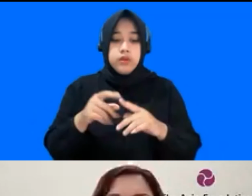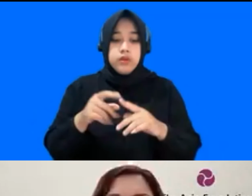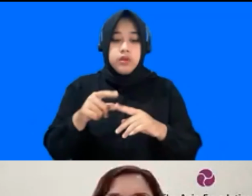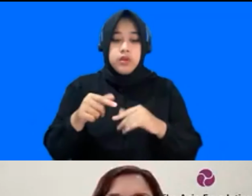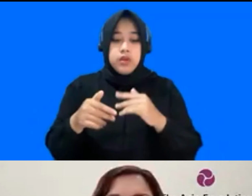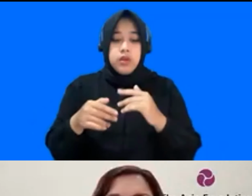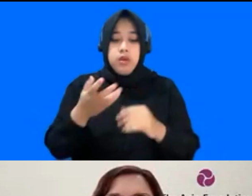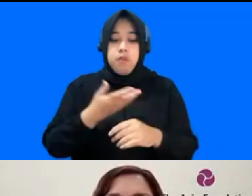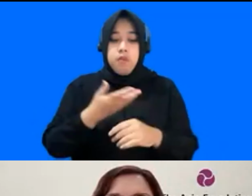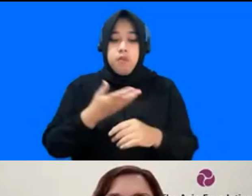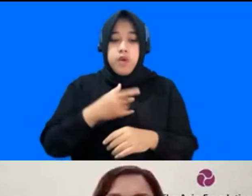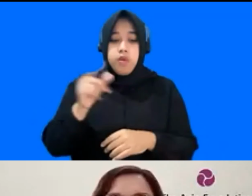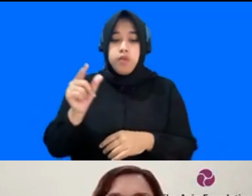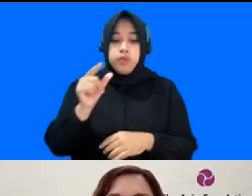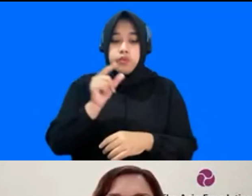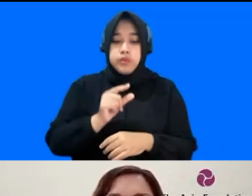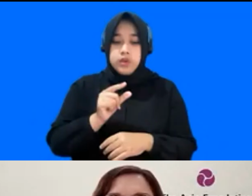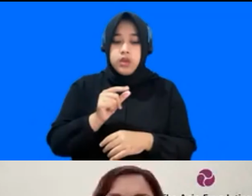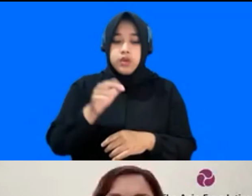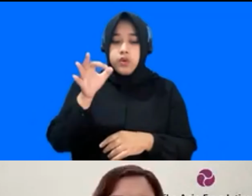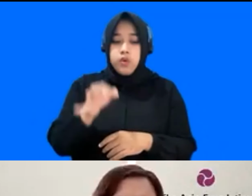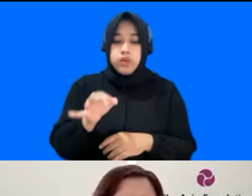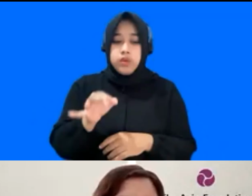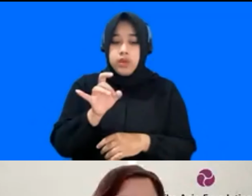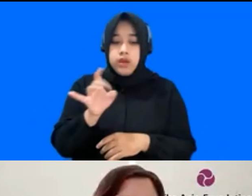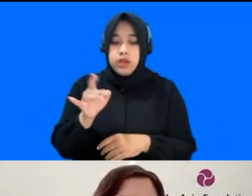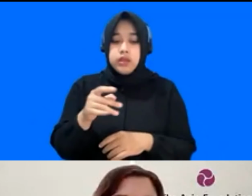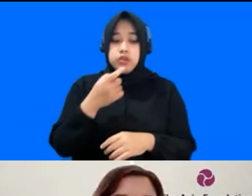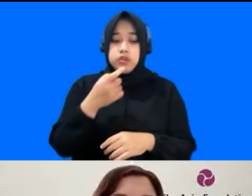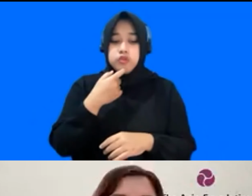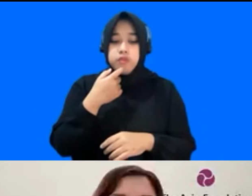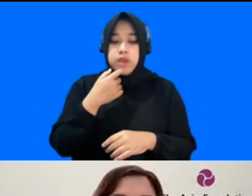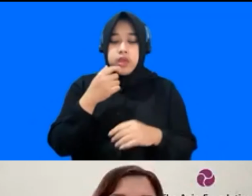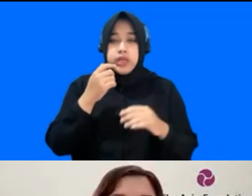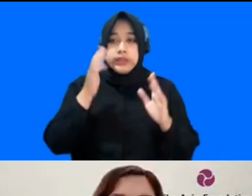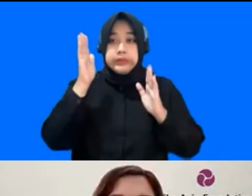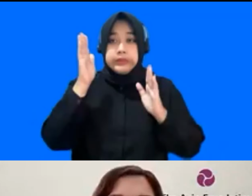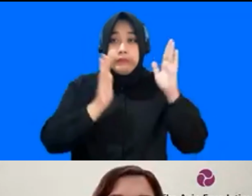Malaysia, for workshops to actively seek to share the